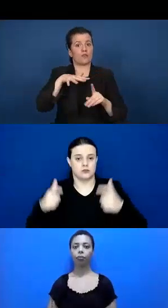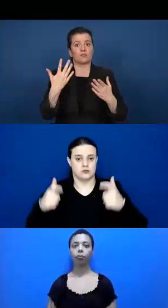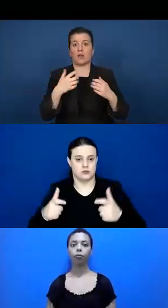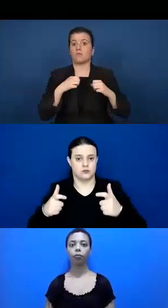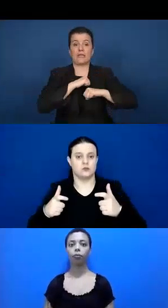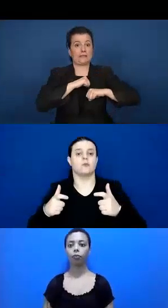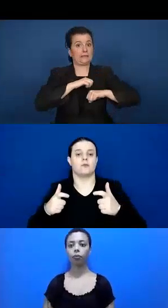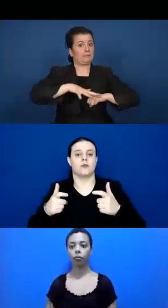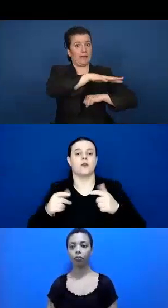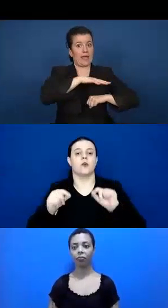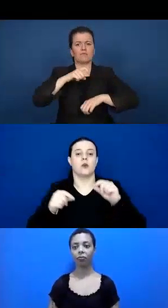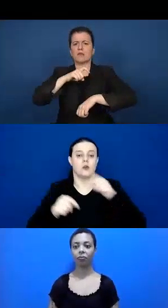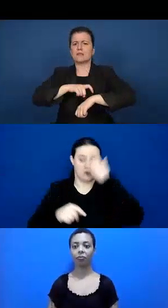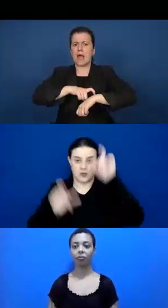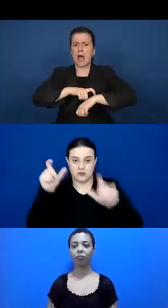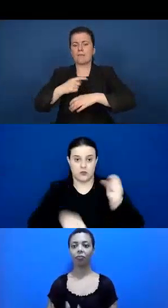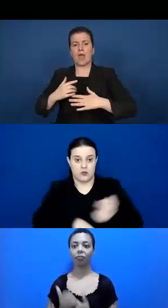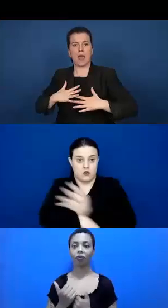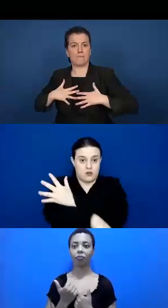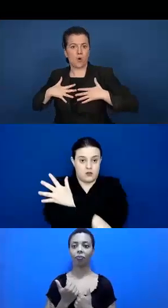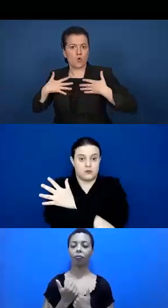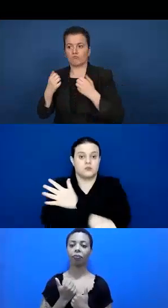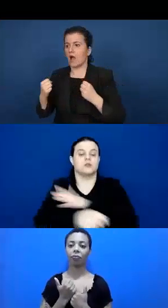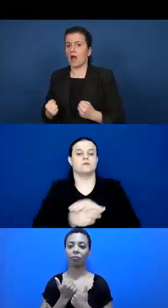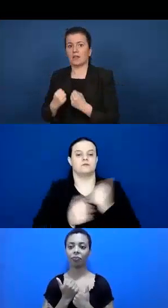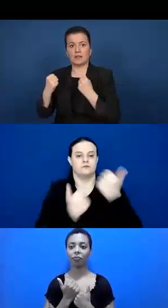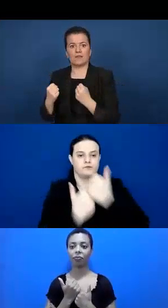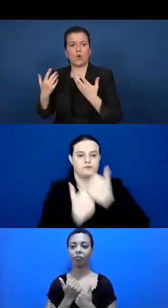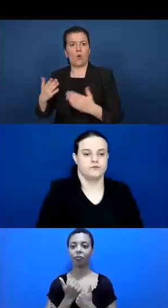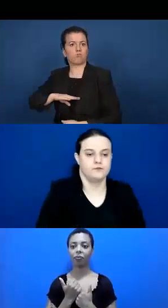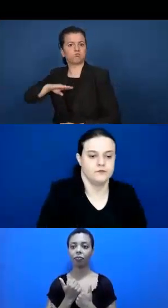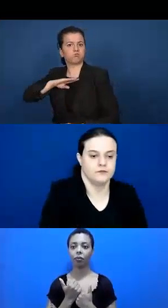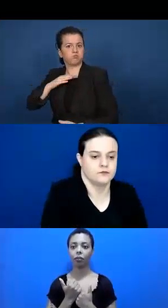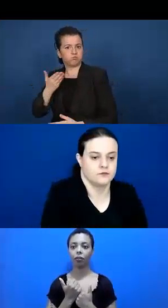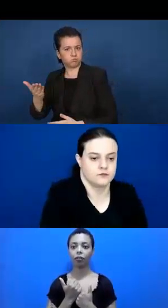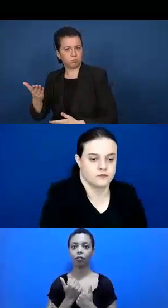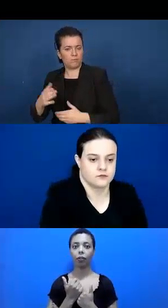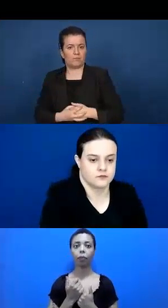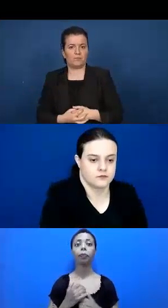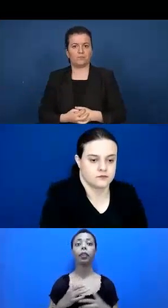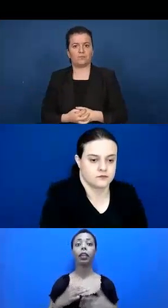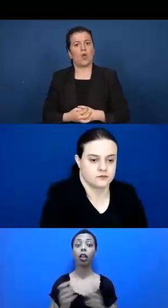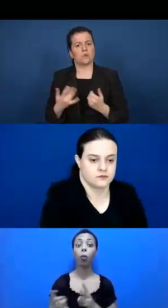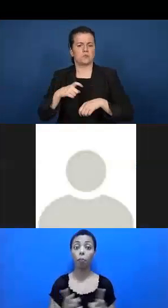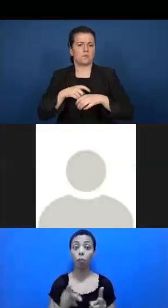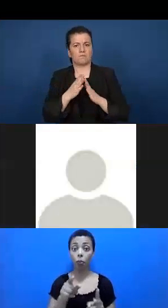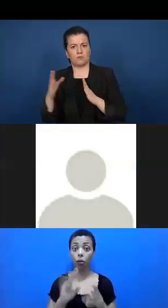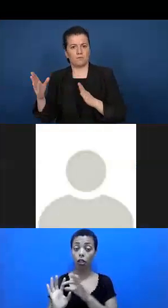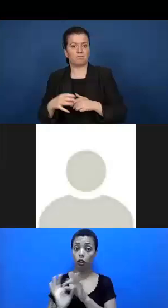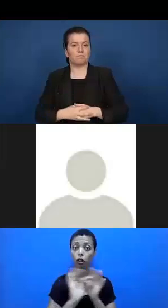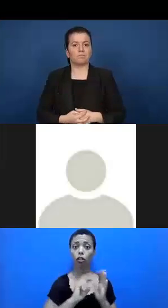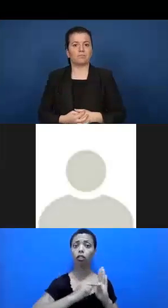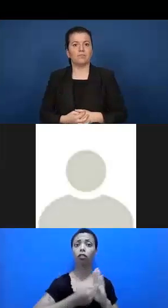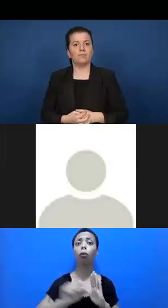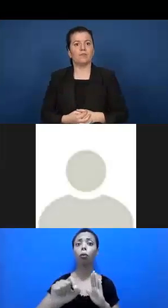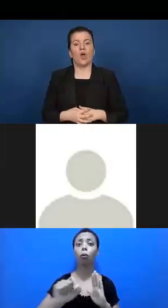person, emotion, activity, and range. Double contextualization means the framing of